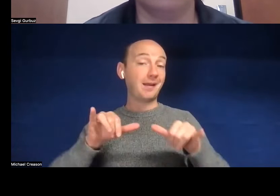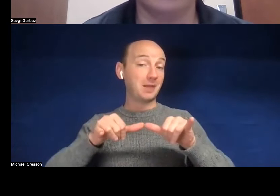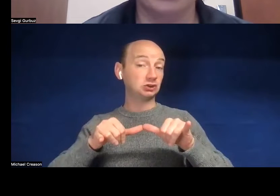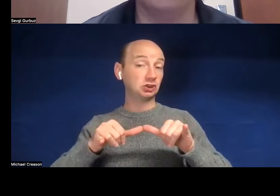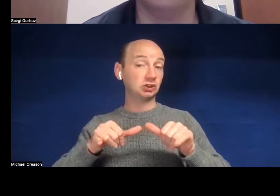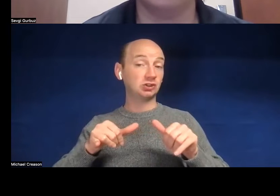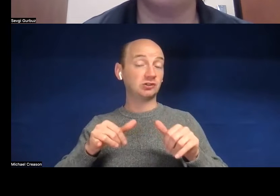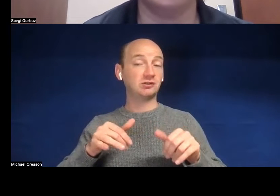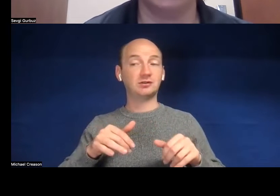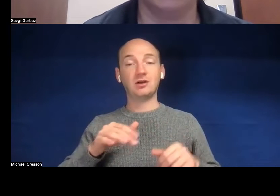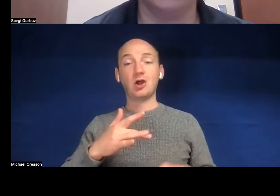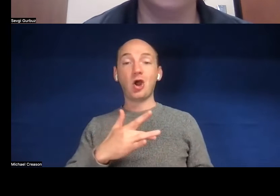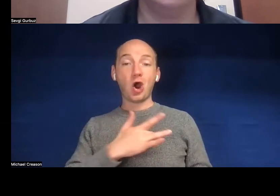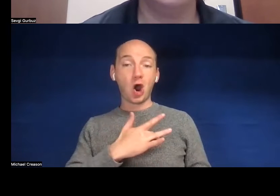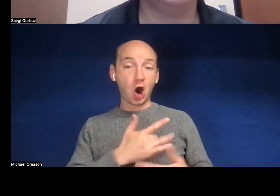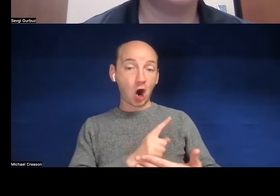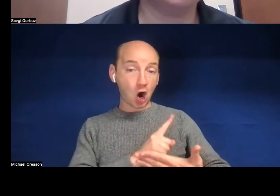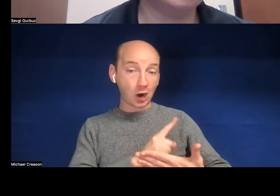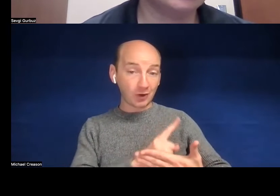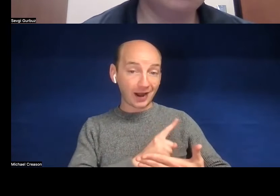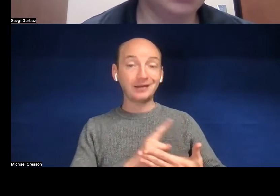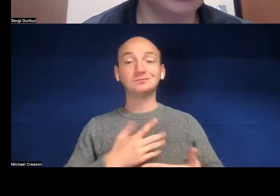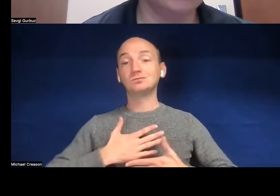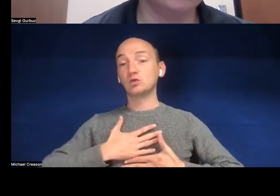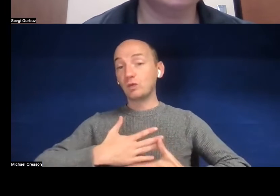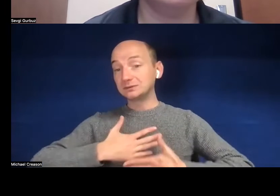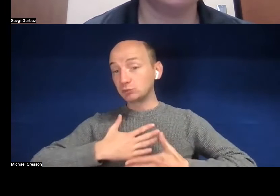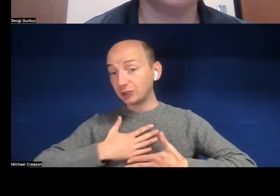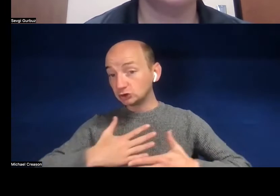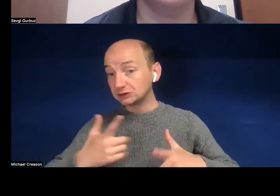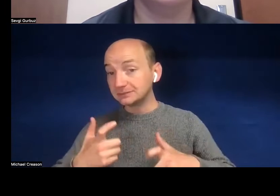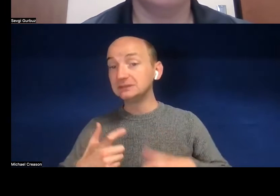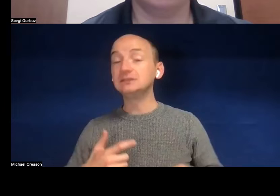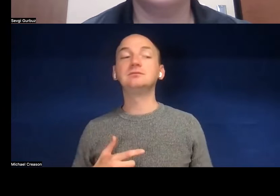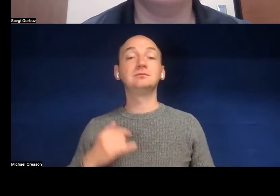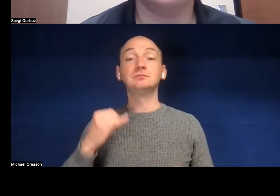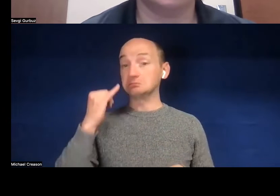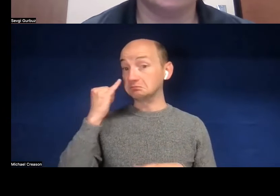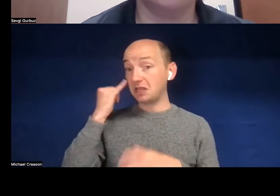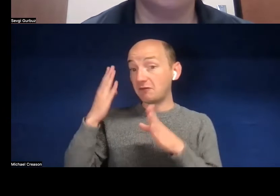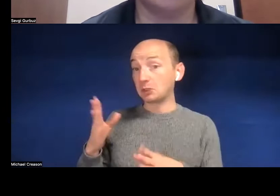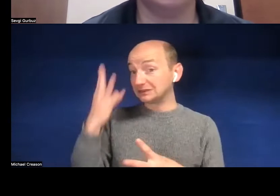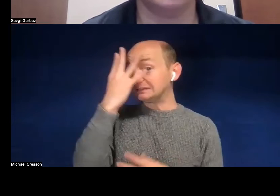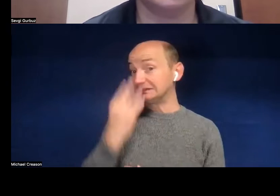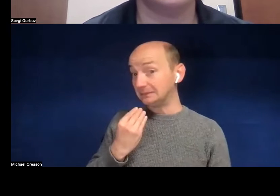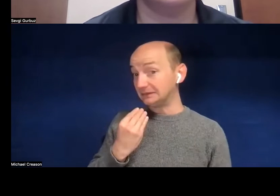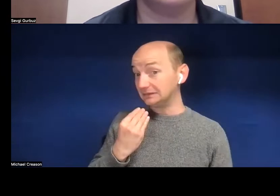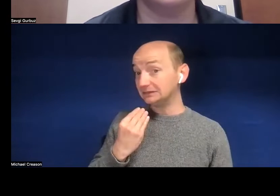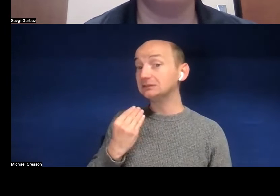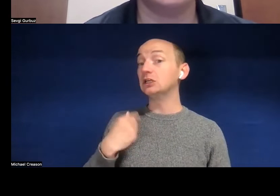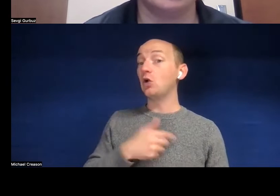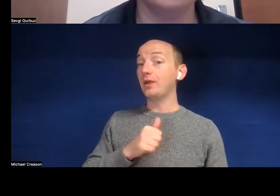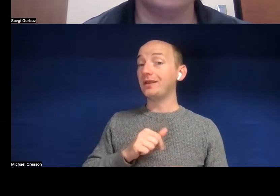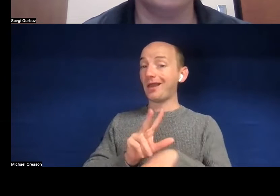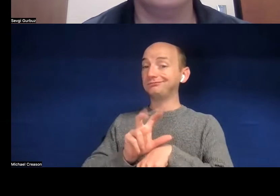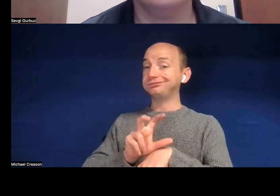as heart rate, respiration. When someone's sleeping, we can measure the vital signs to try to assess